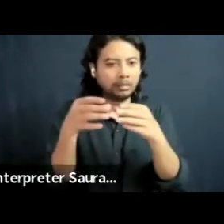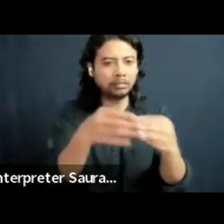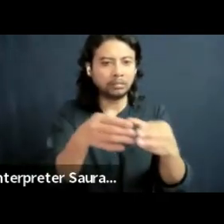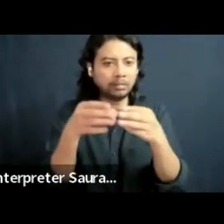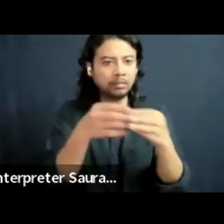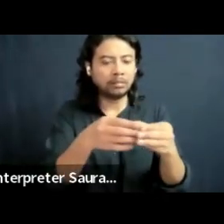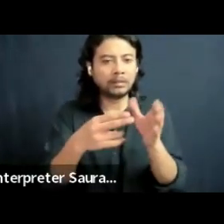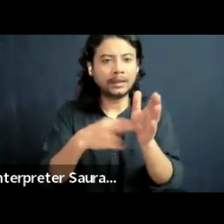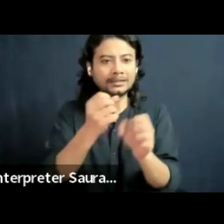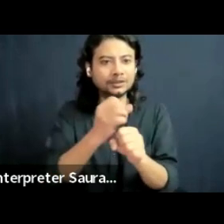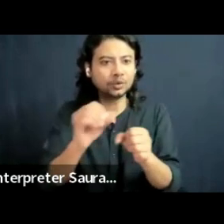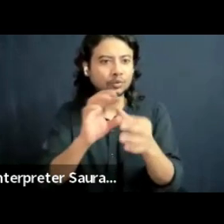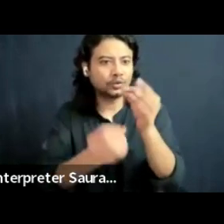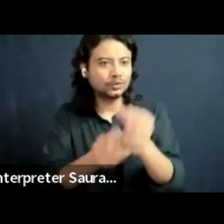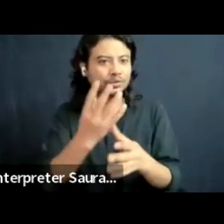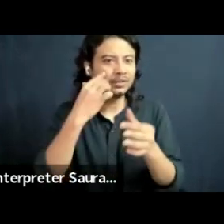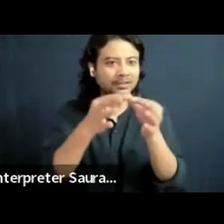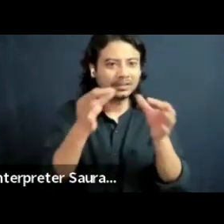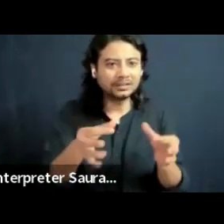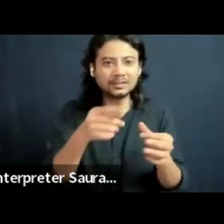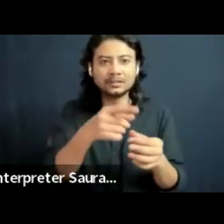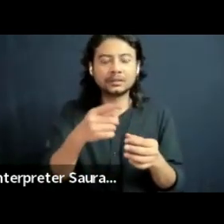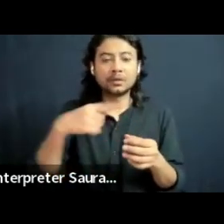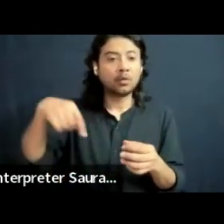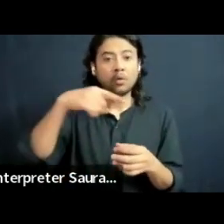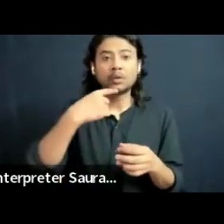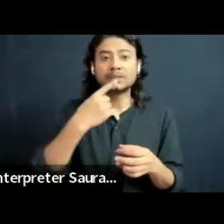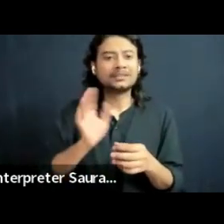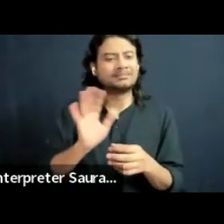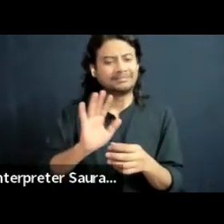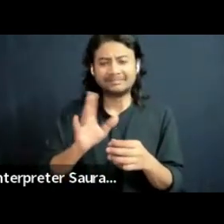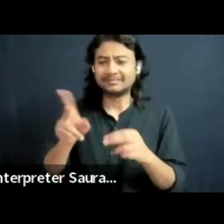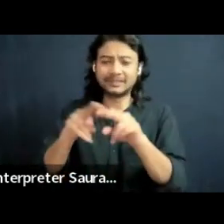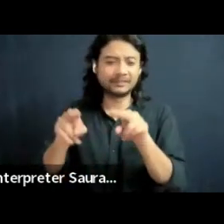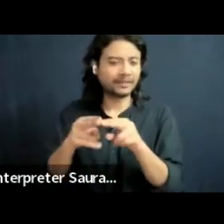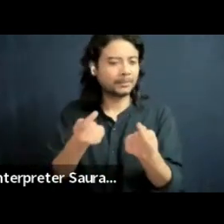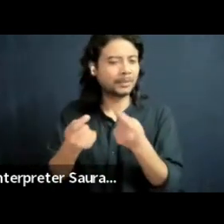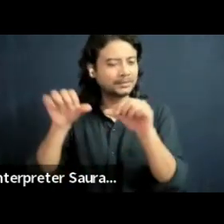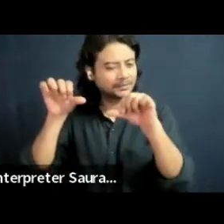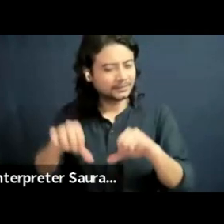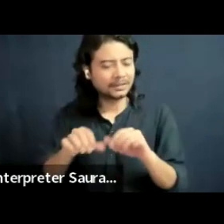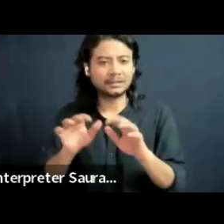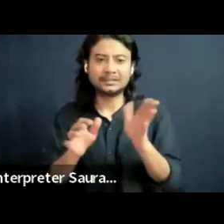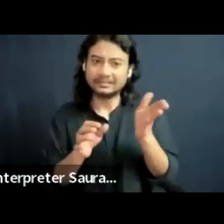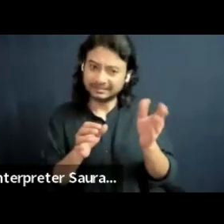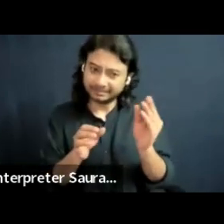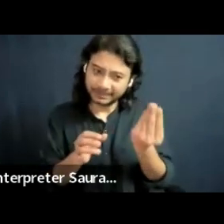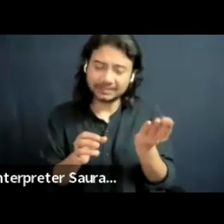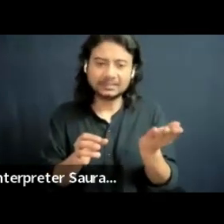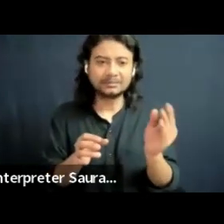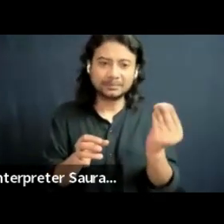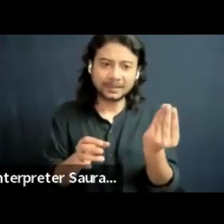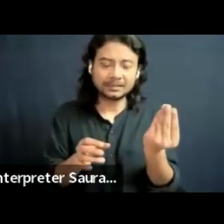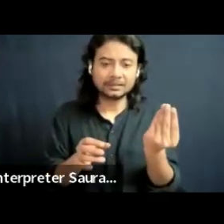be better there, she'll be protected. Very often families also feel, my be looked after better if she's